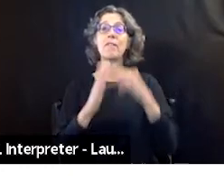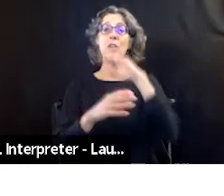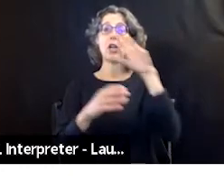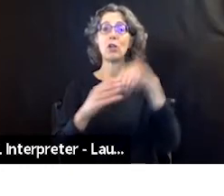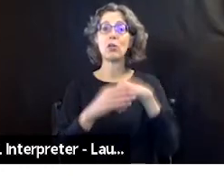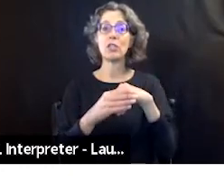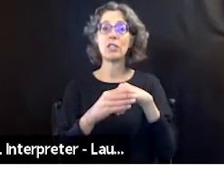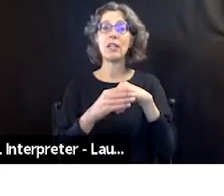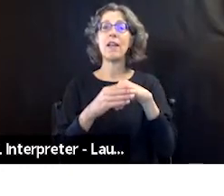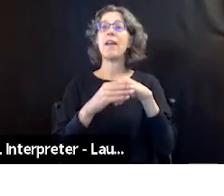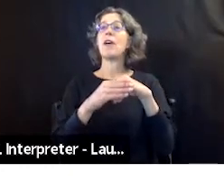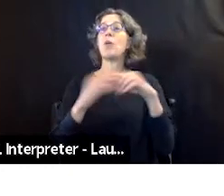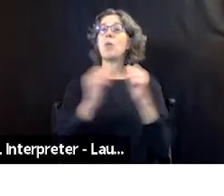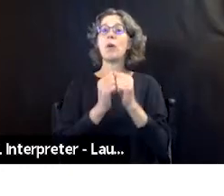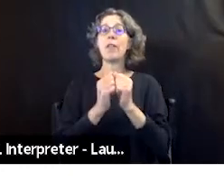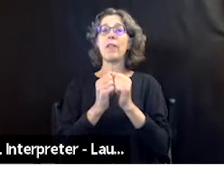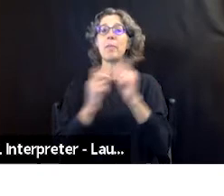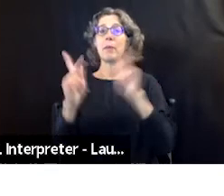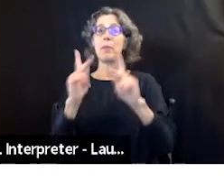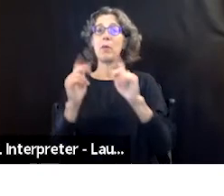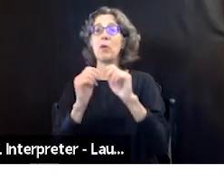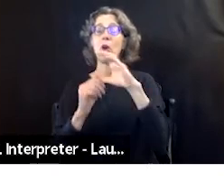with intellectual and developmental disabilities.